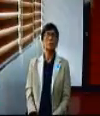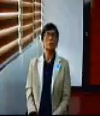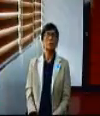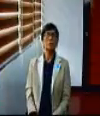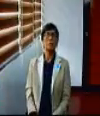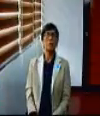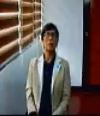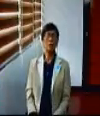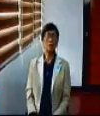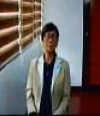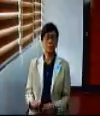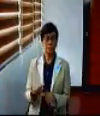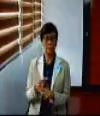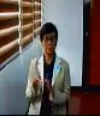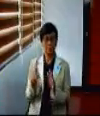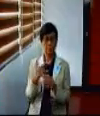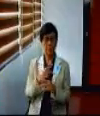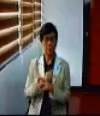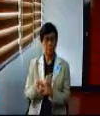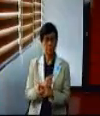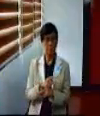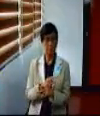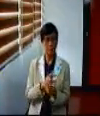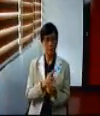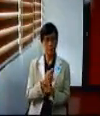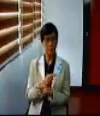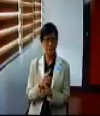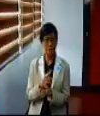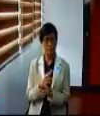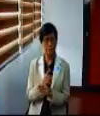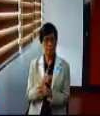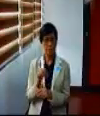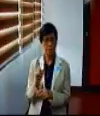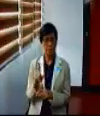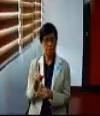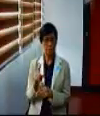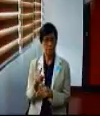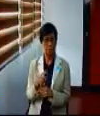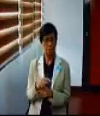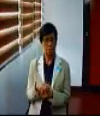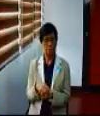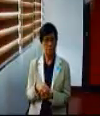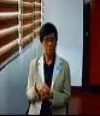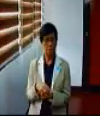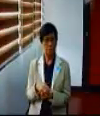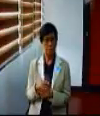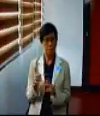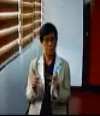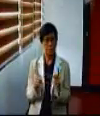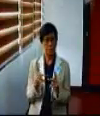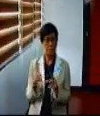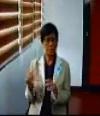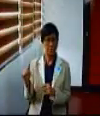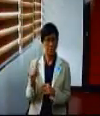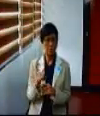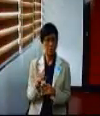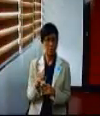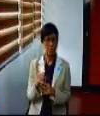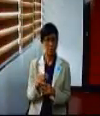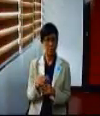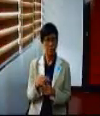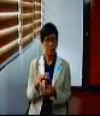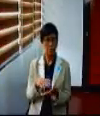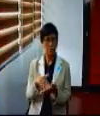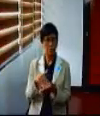the protection of judicial remedy. Indigenous peoples, women, non-citizens, migrants, and so on are particularly vulnerable.